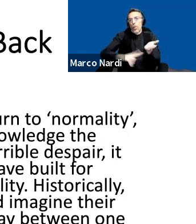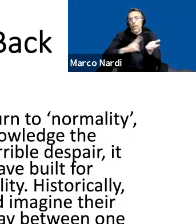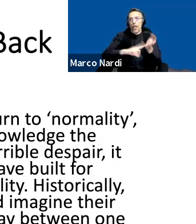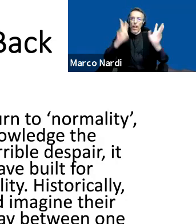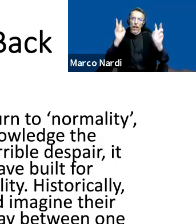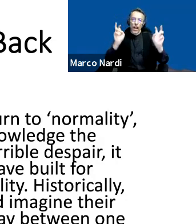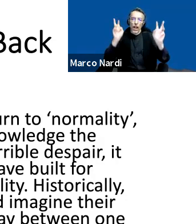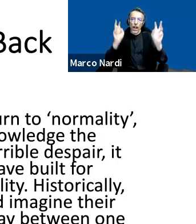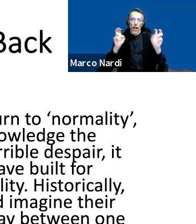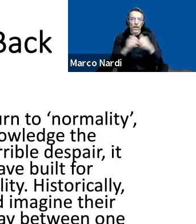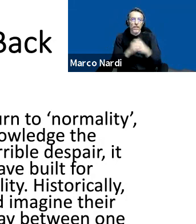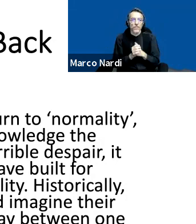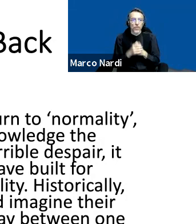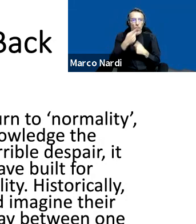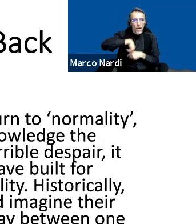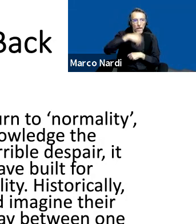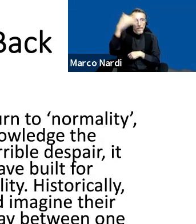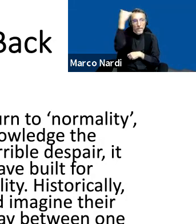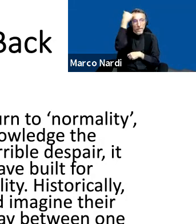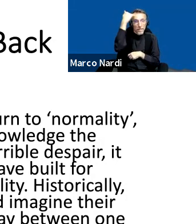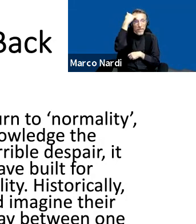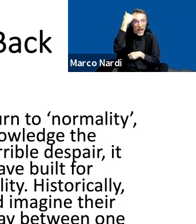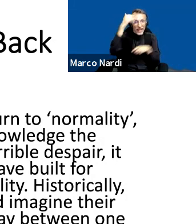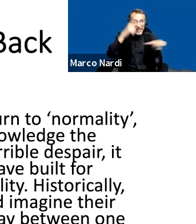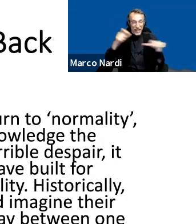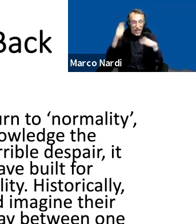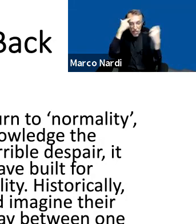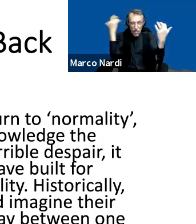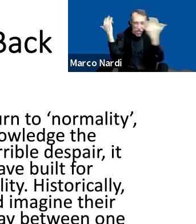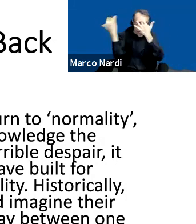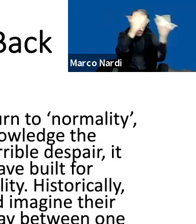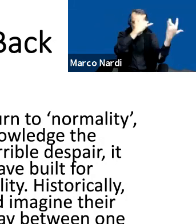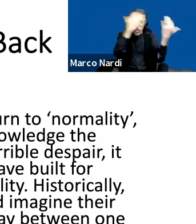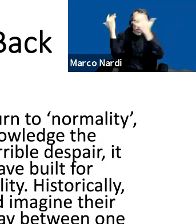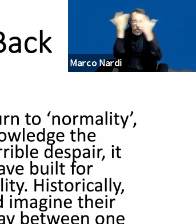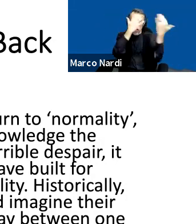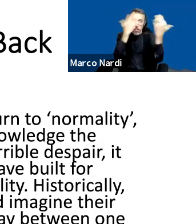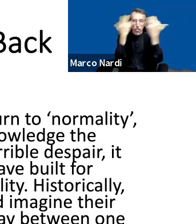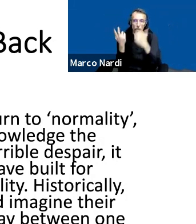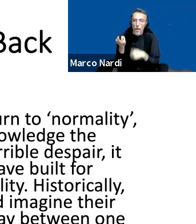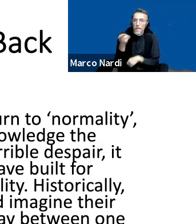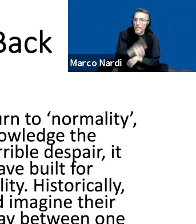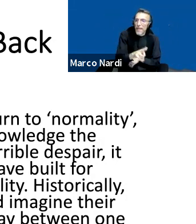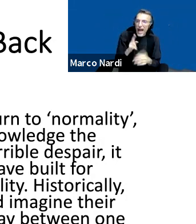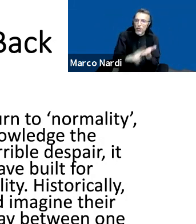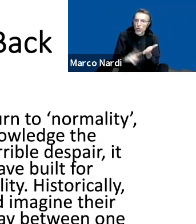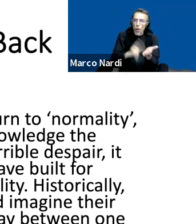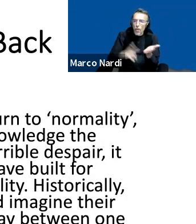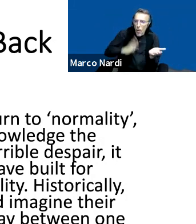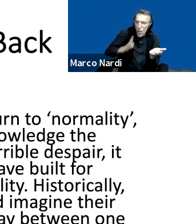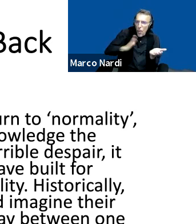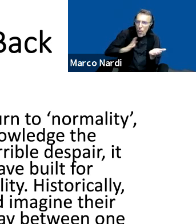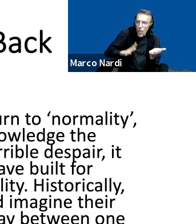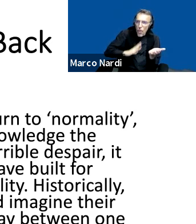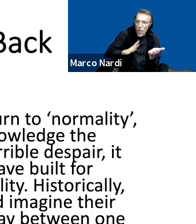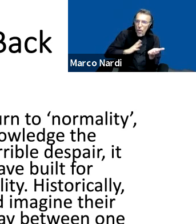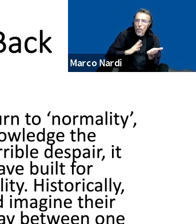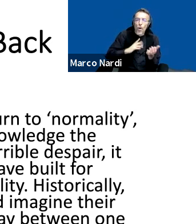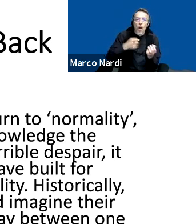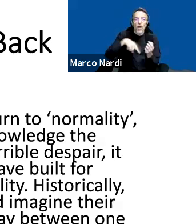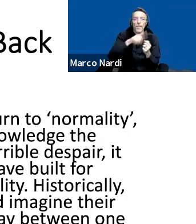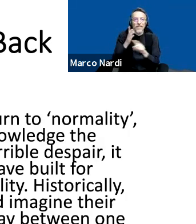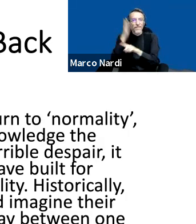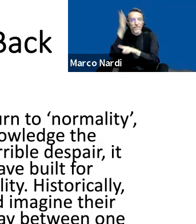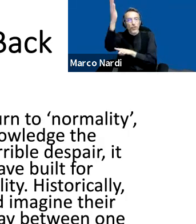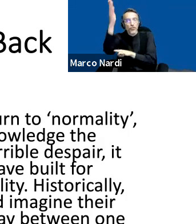says, "Our minds are still racing back and forth, longing for a return to normality, trying to stitch our future to our